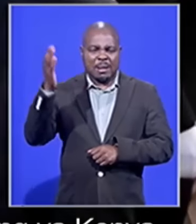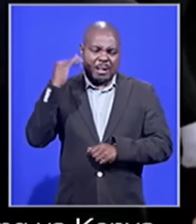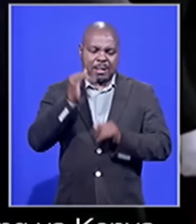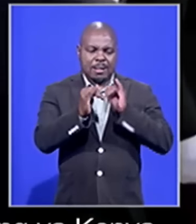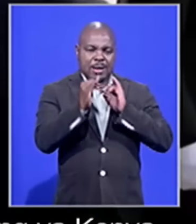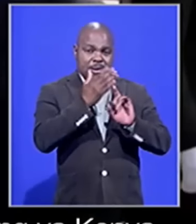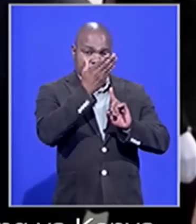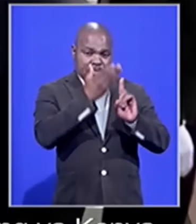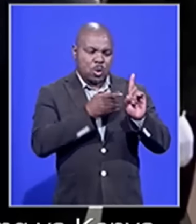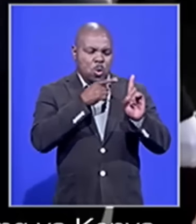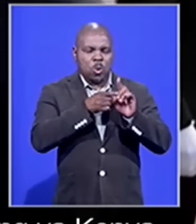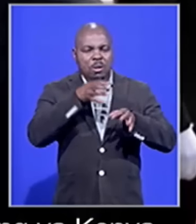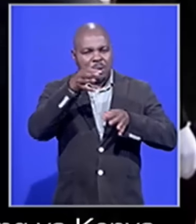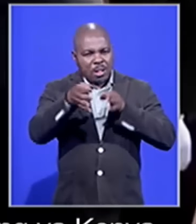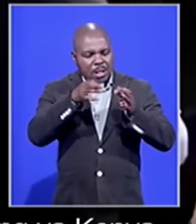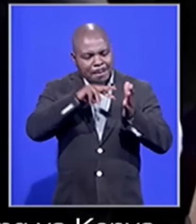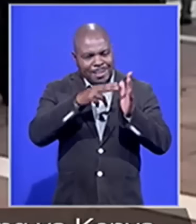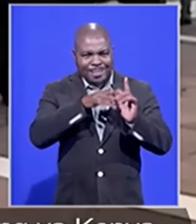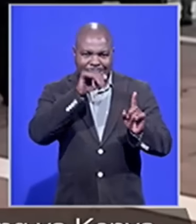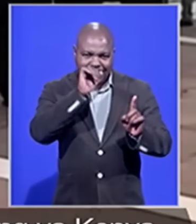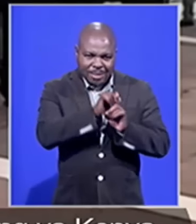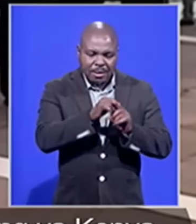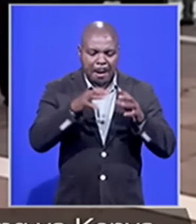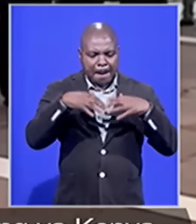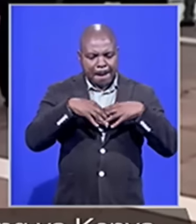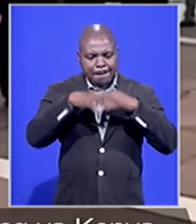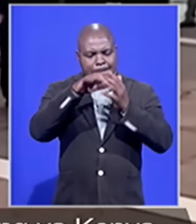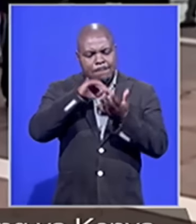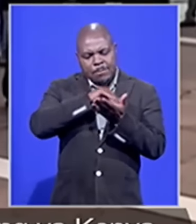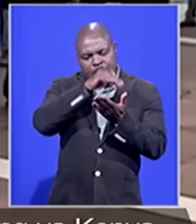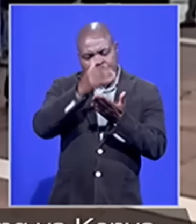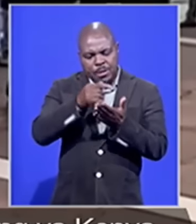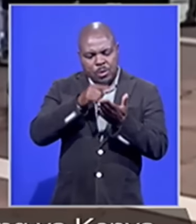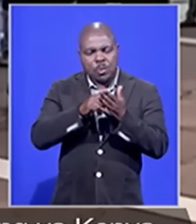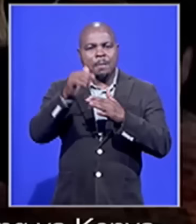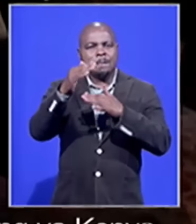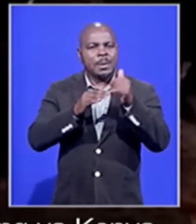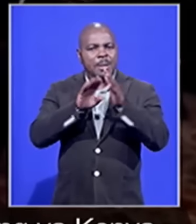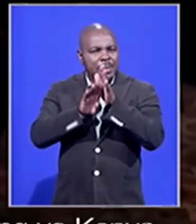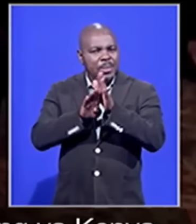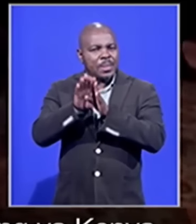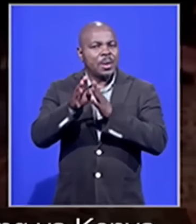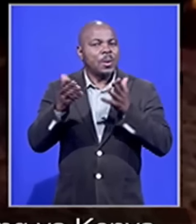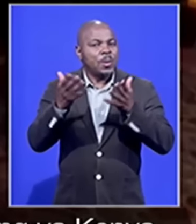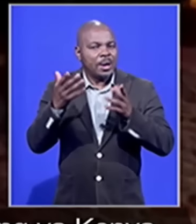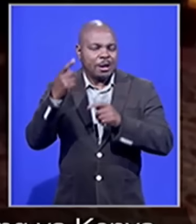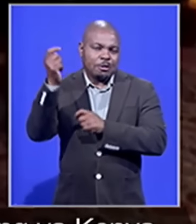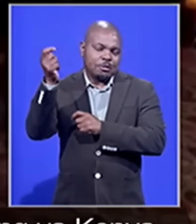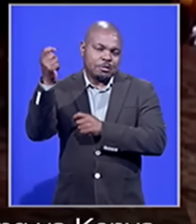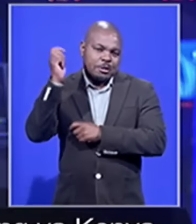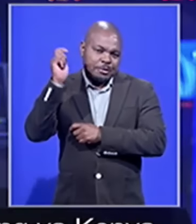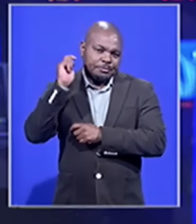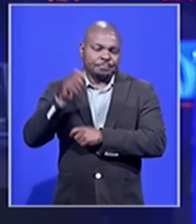a hlalosa maano a hae a ho thakgola letlole la ntlafatso ya meaho naheng ya Kenya.